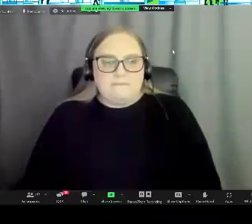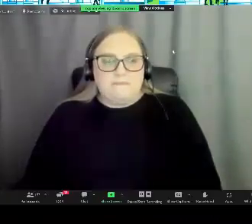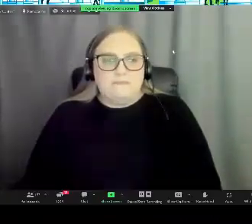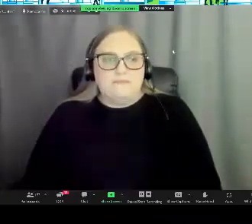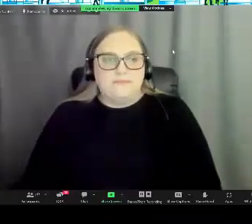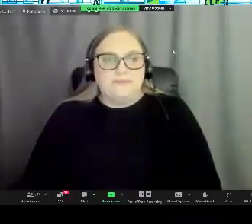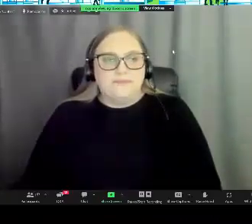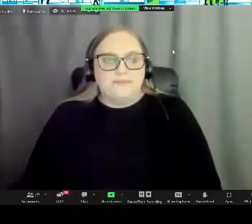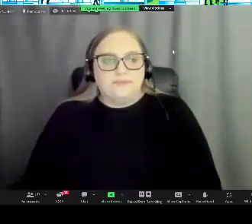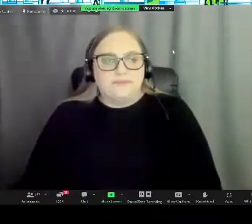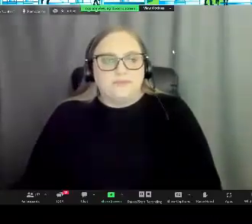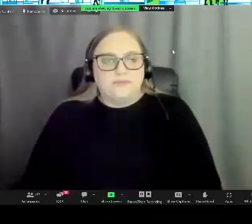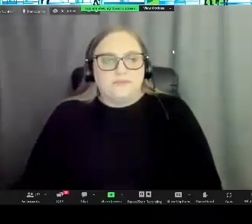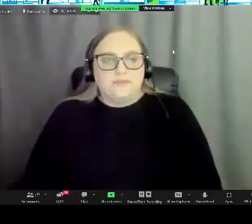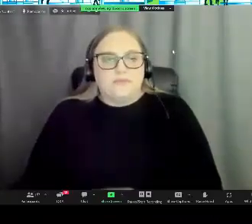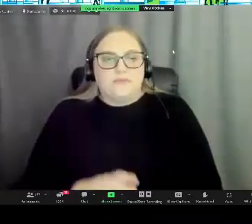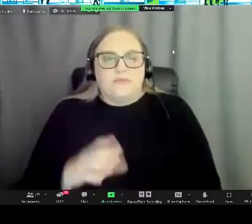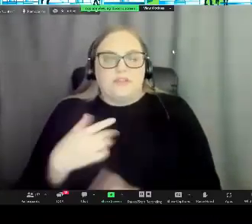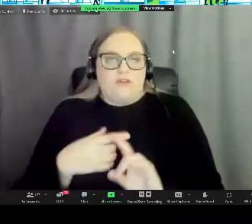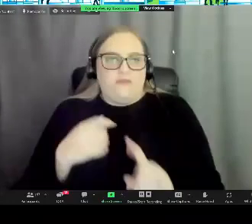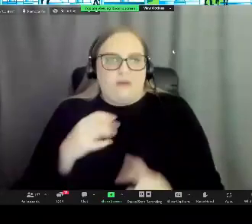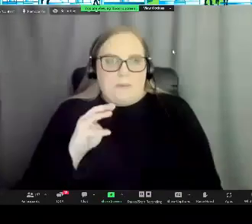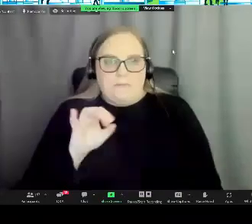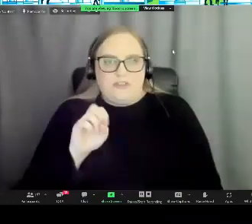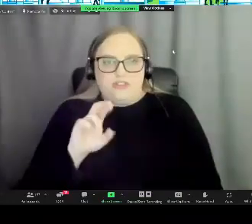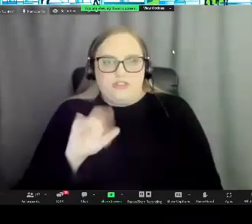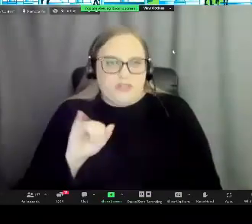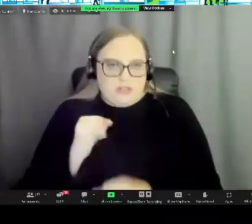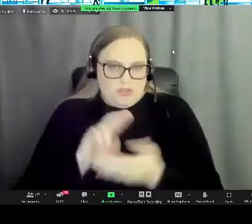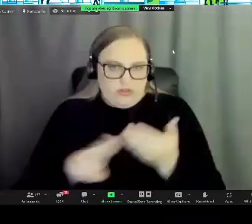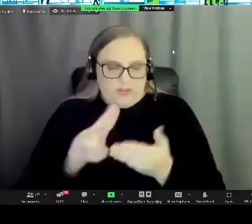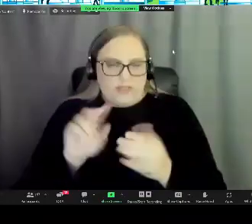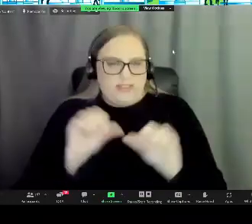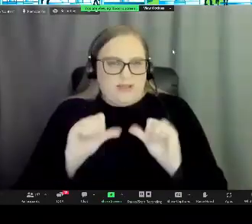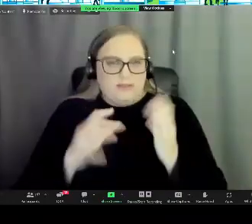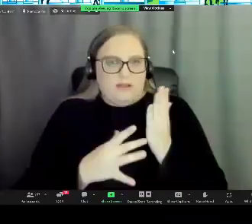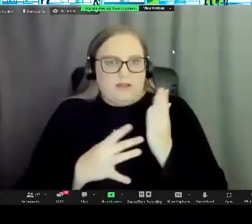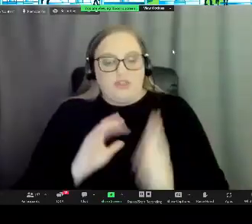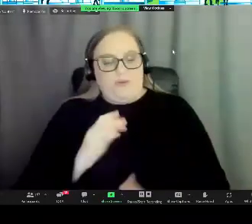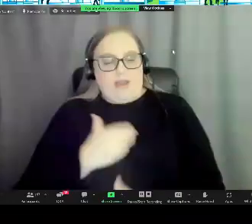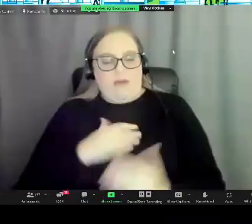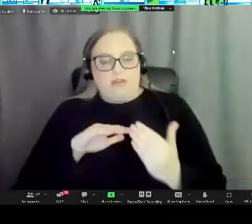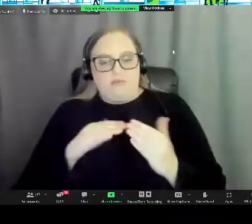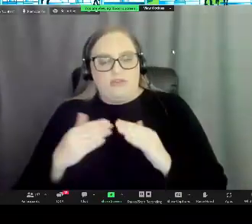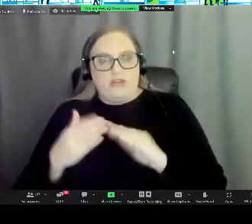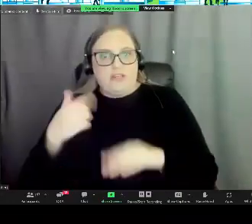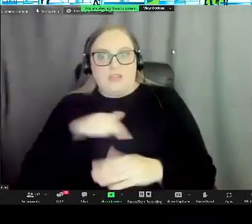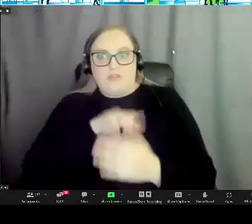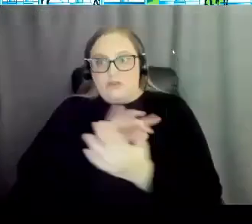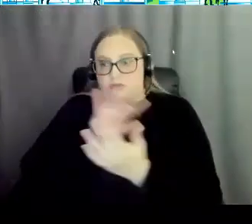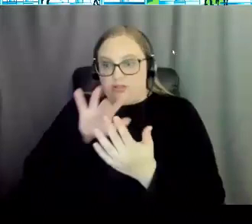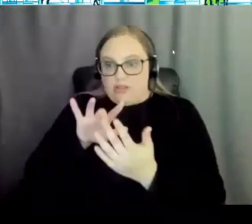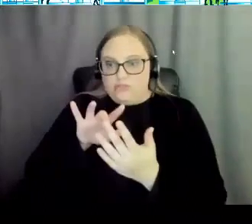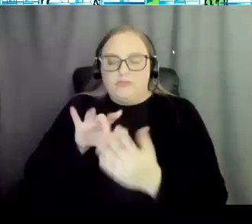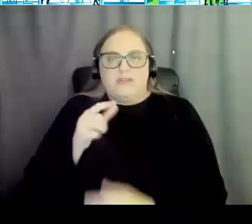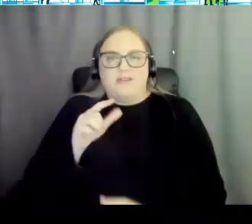This is Shoaib Usman from Missouri University of Science and Technology. Our community that we are going to reach out to is a legacy